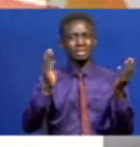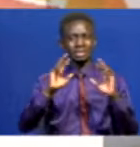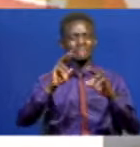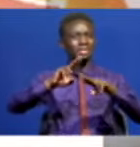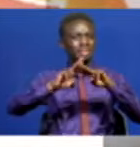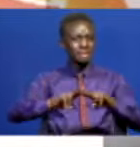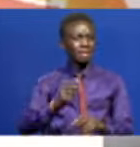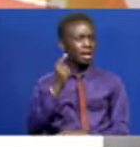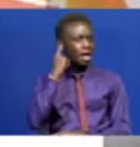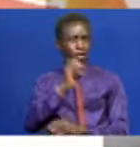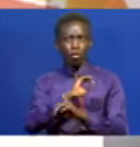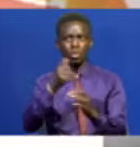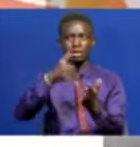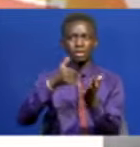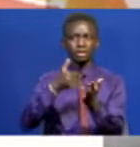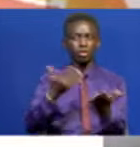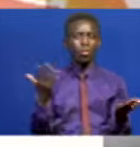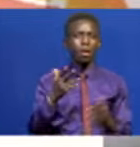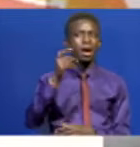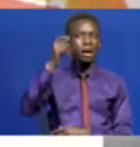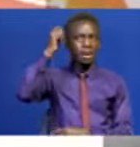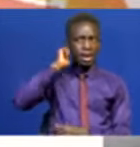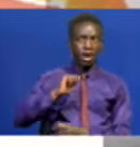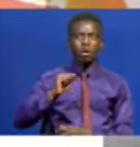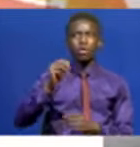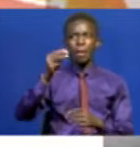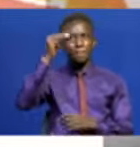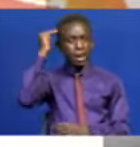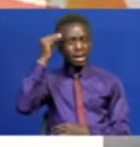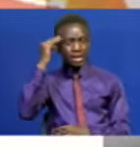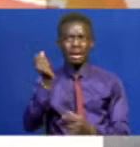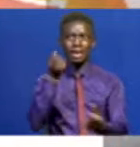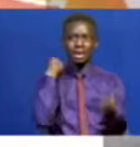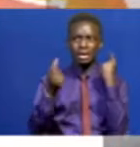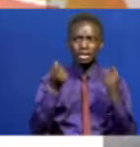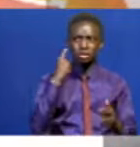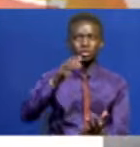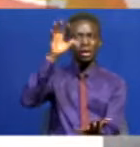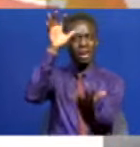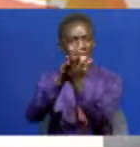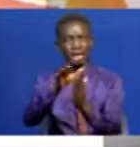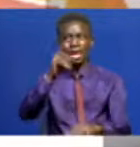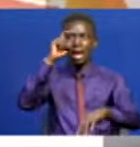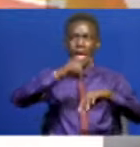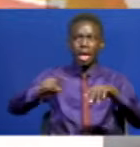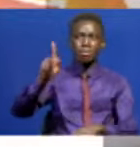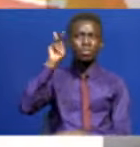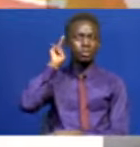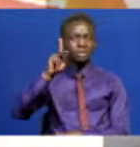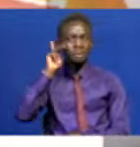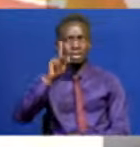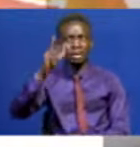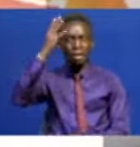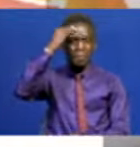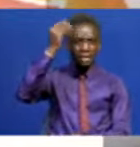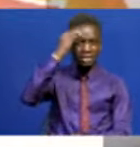Mandera, Kericho, Tana River, Embu, Kisii, Marsabit, Makueni,